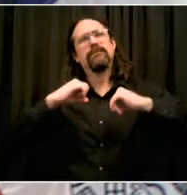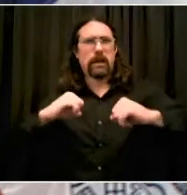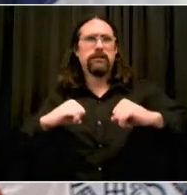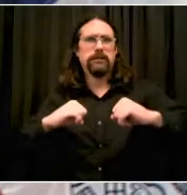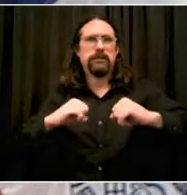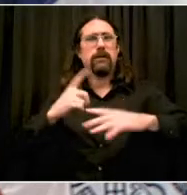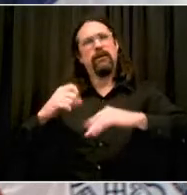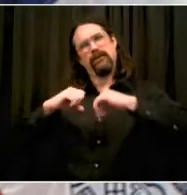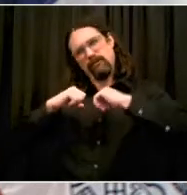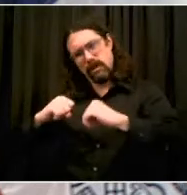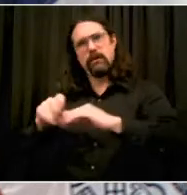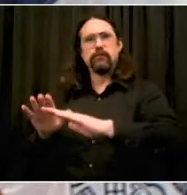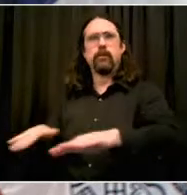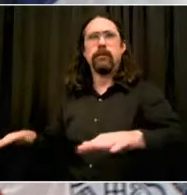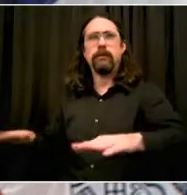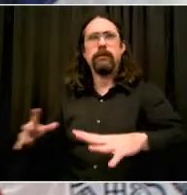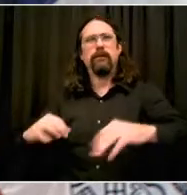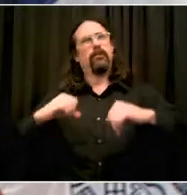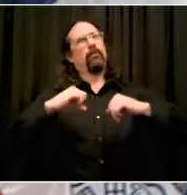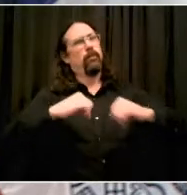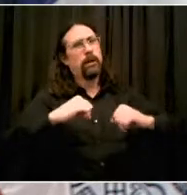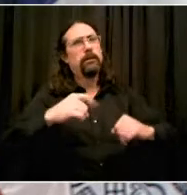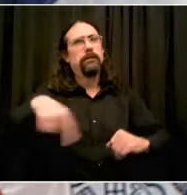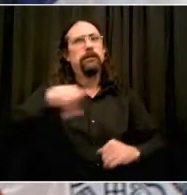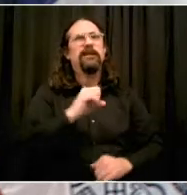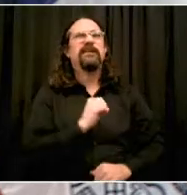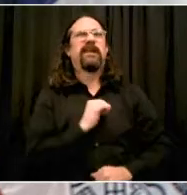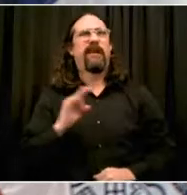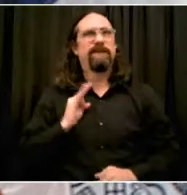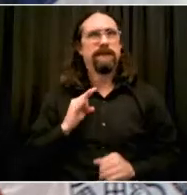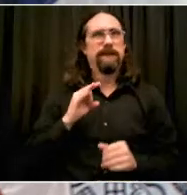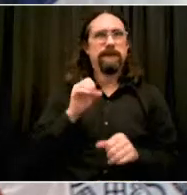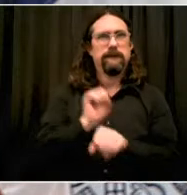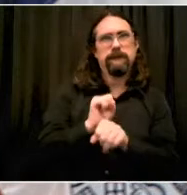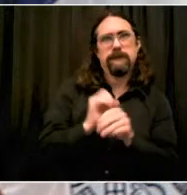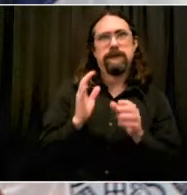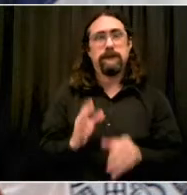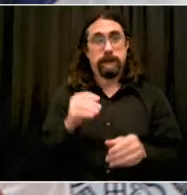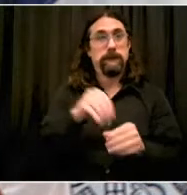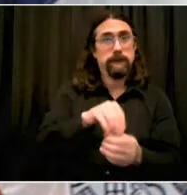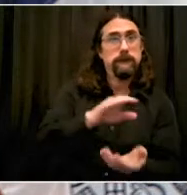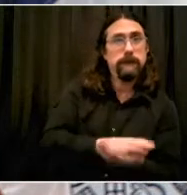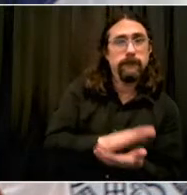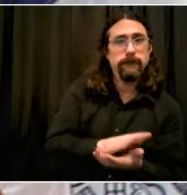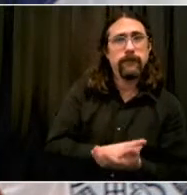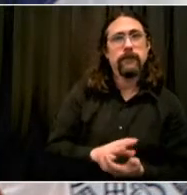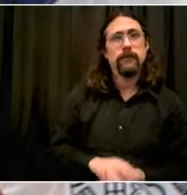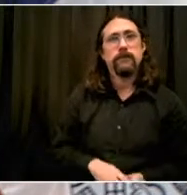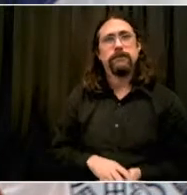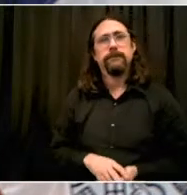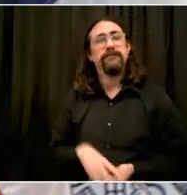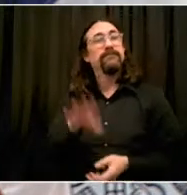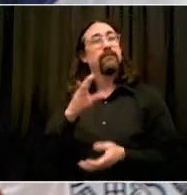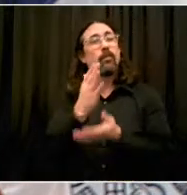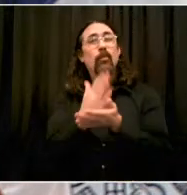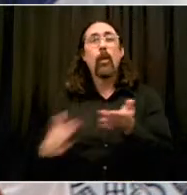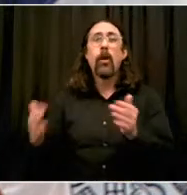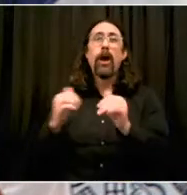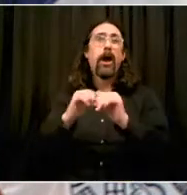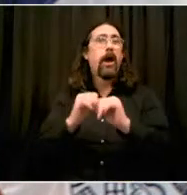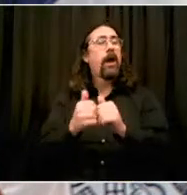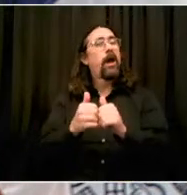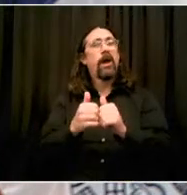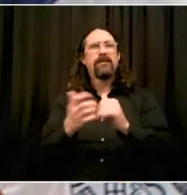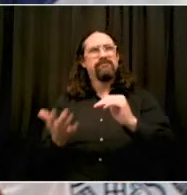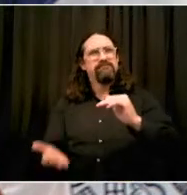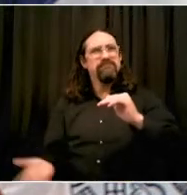I'm going to be adamant about is that when we reopen, everyone who comes into that school building, all the kids have